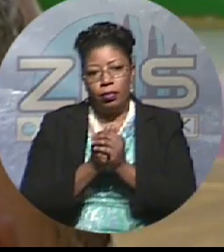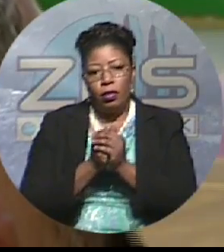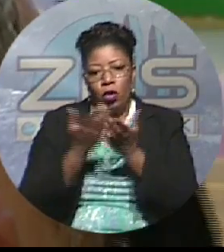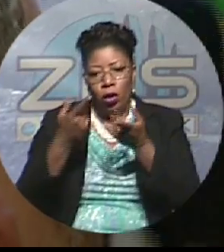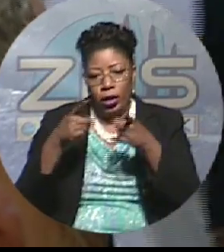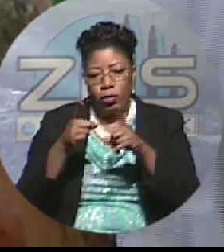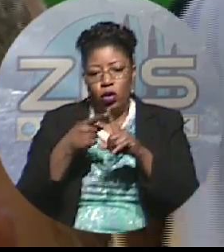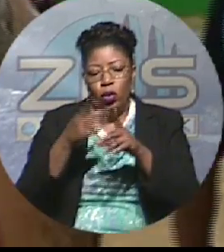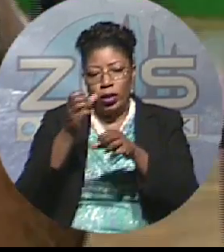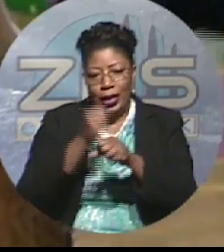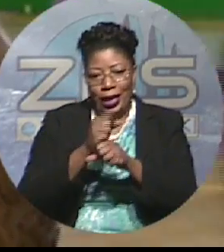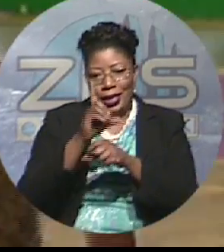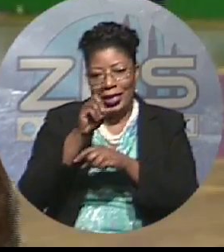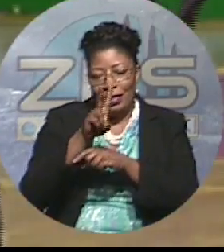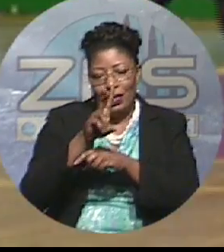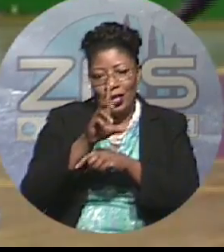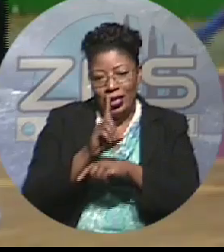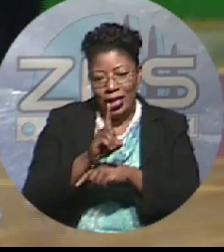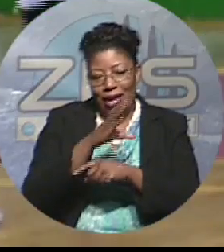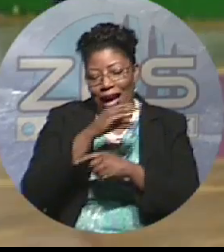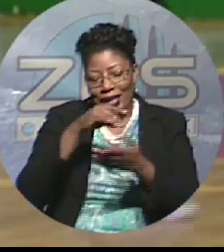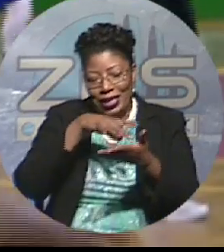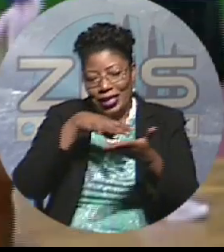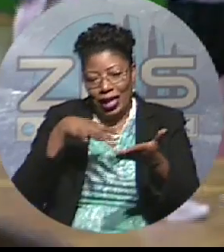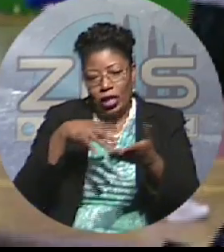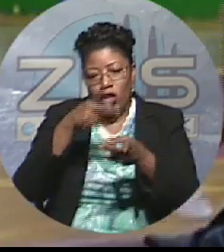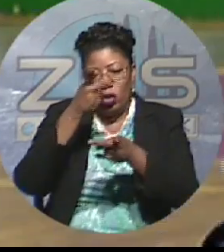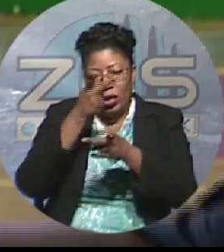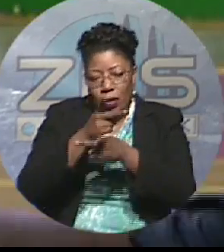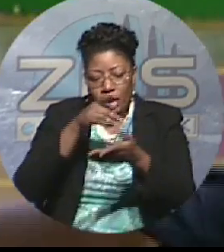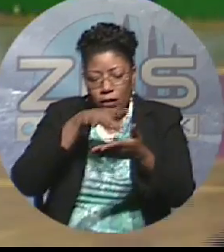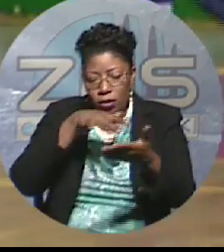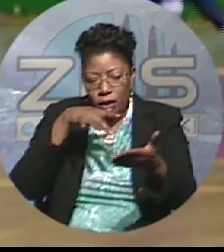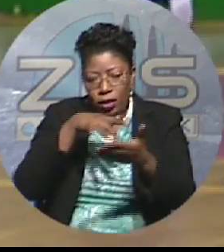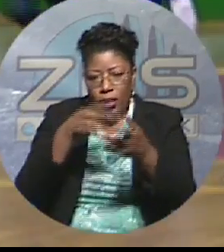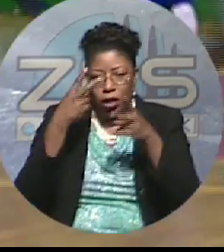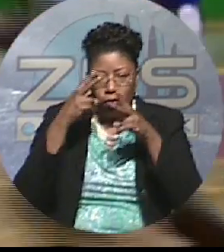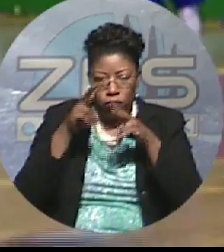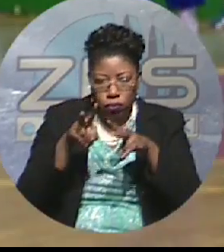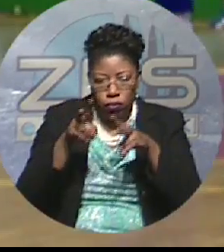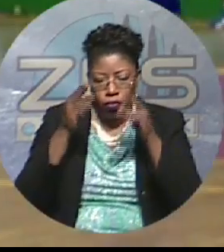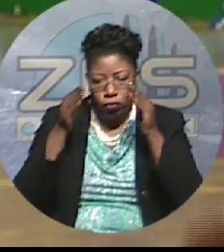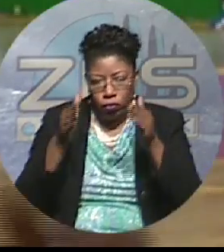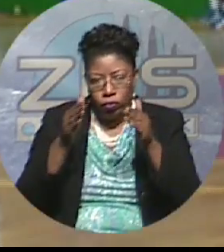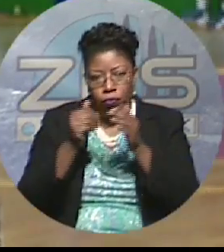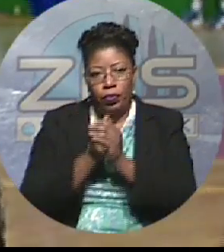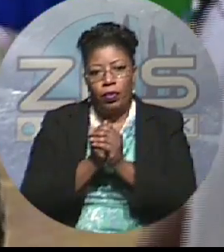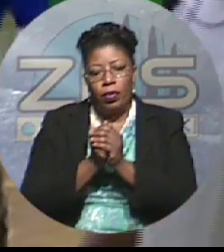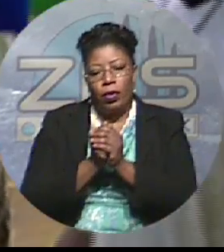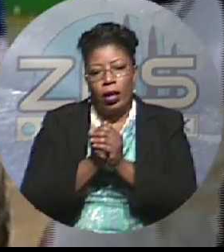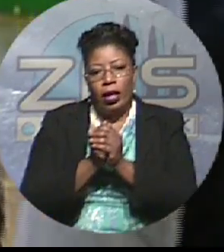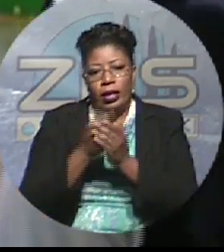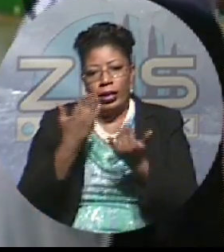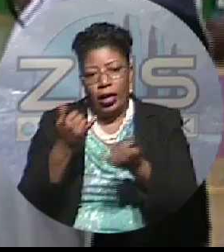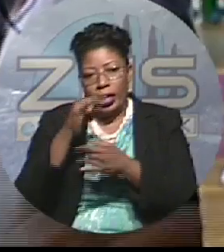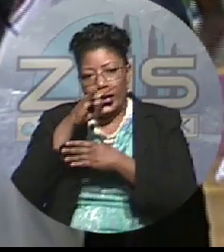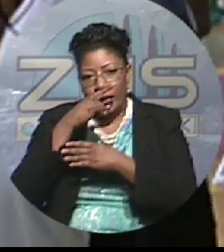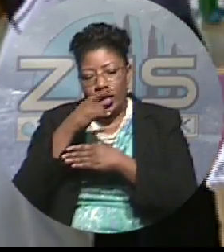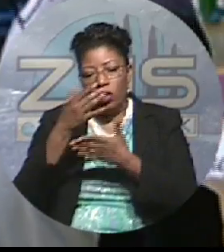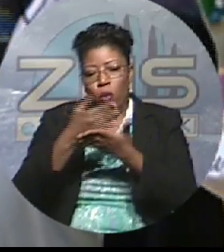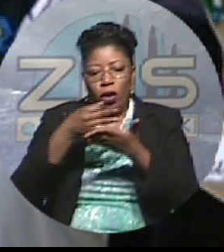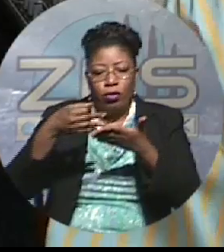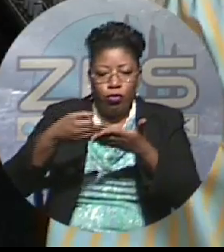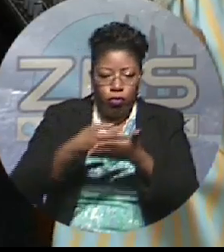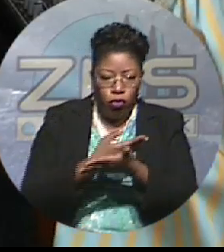study to constantly keep new stuff coming up, because sometimes it gets stale and the kids want